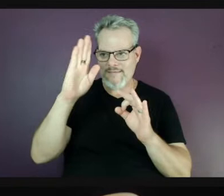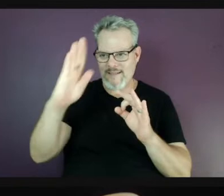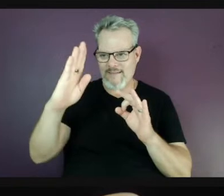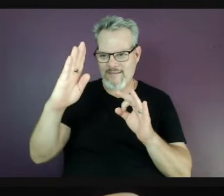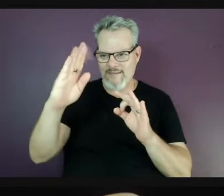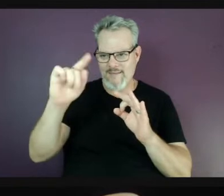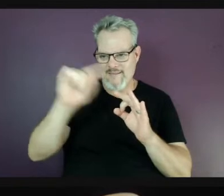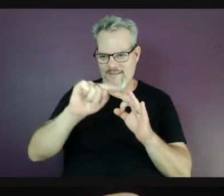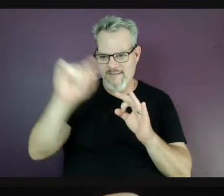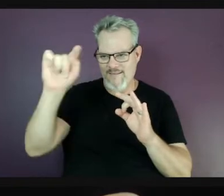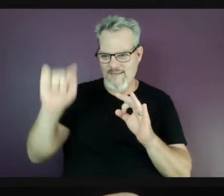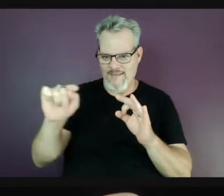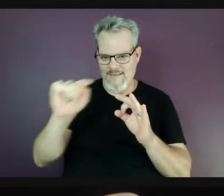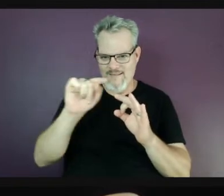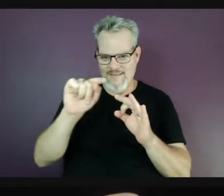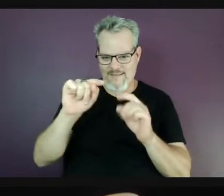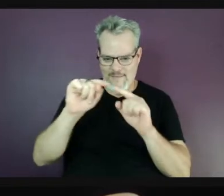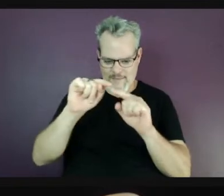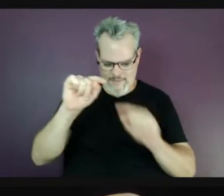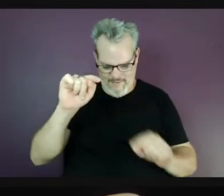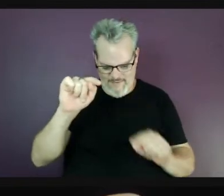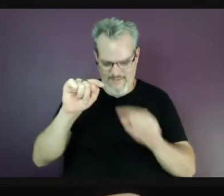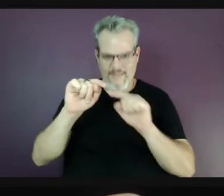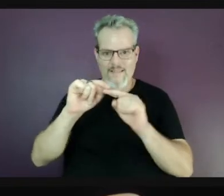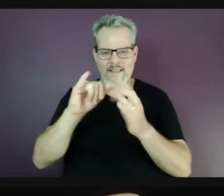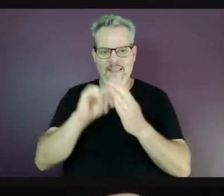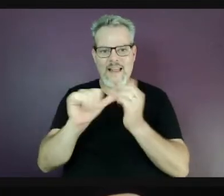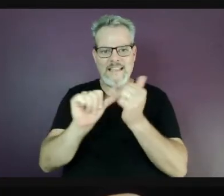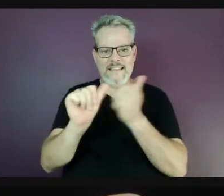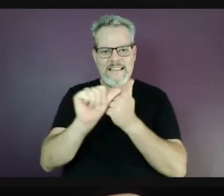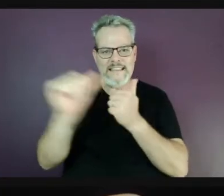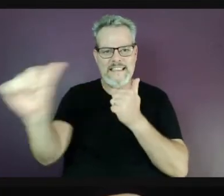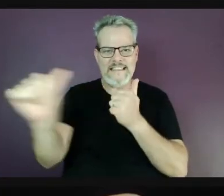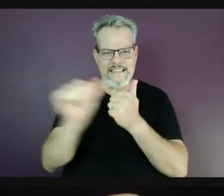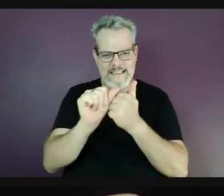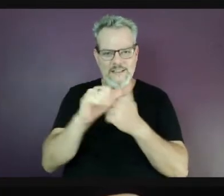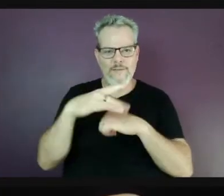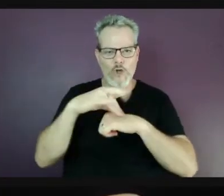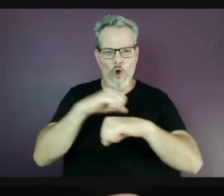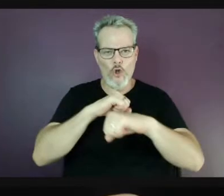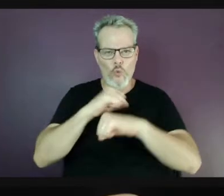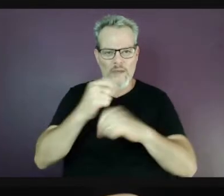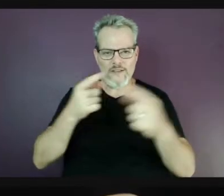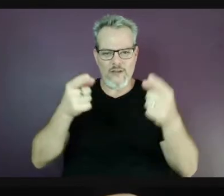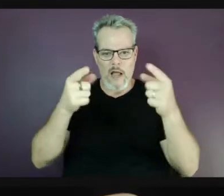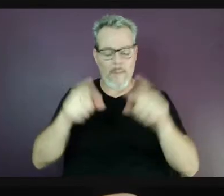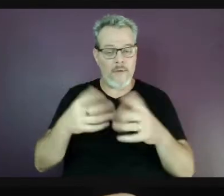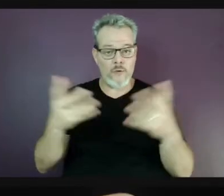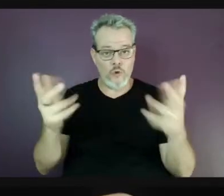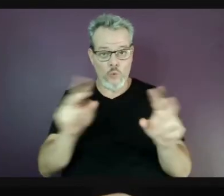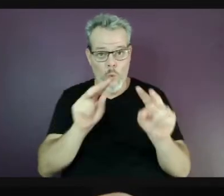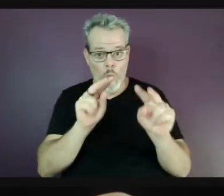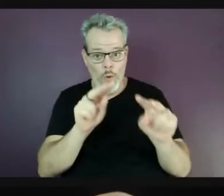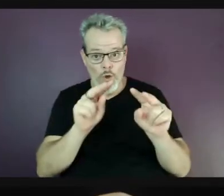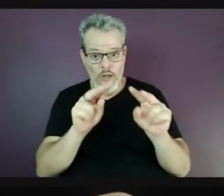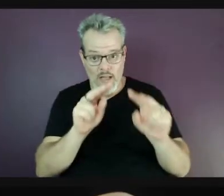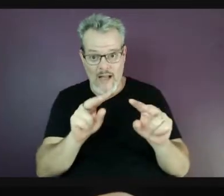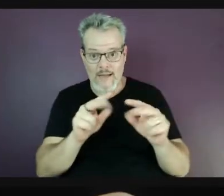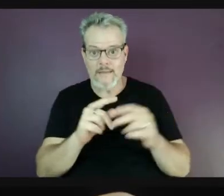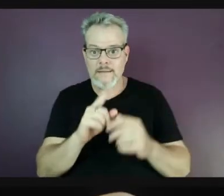caldera is how far those earthquakes are coming. So what we're looking at, in fact, with these